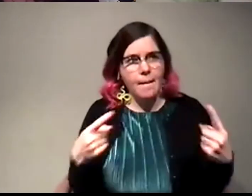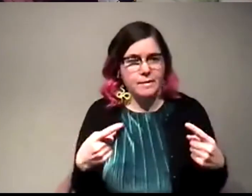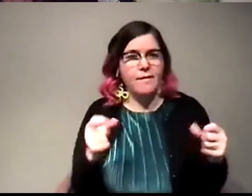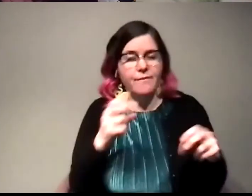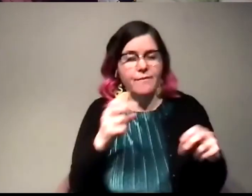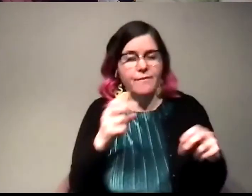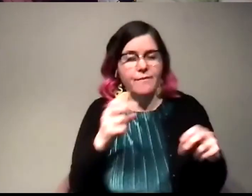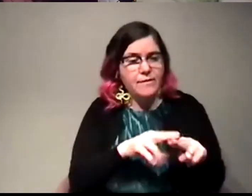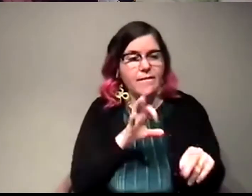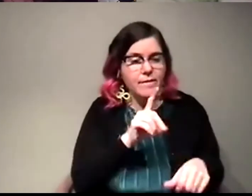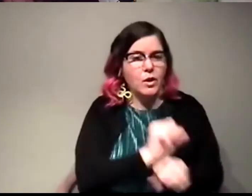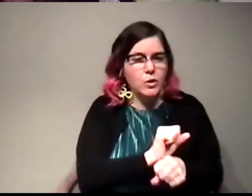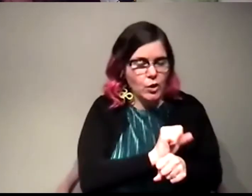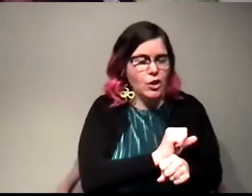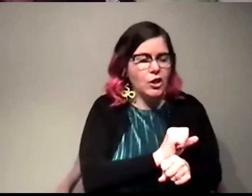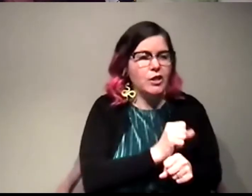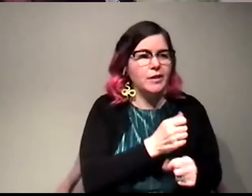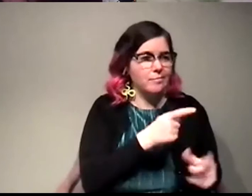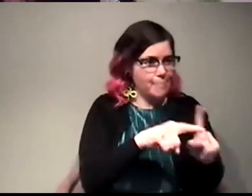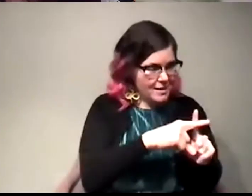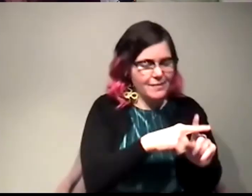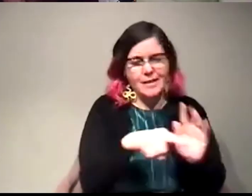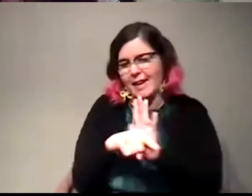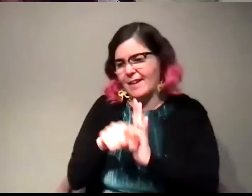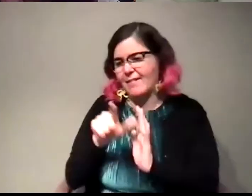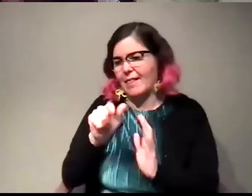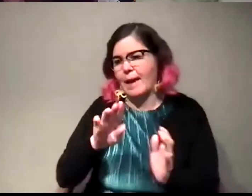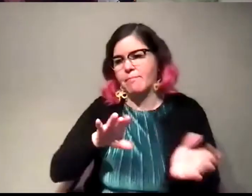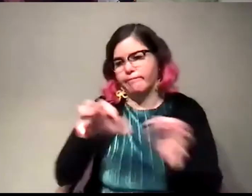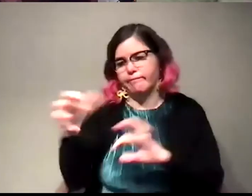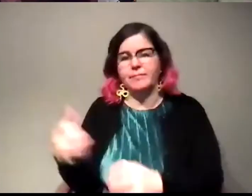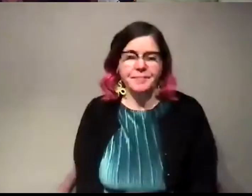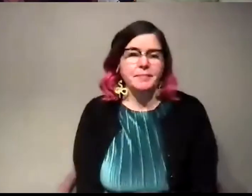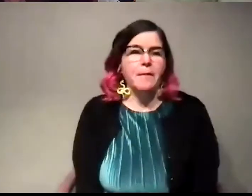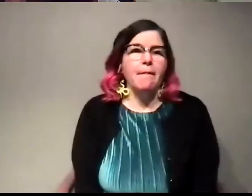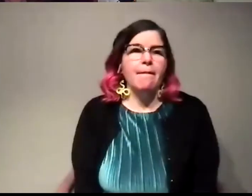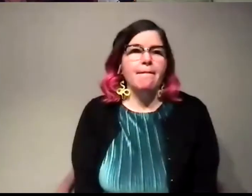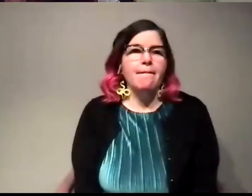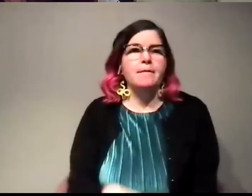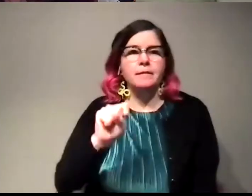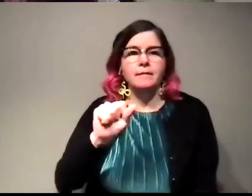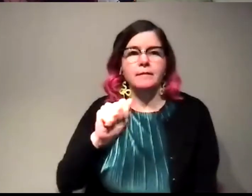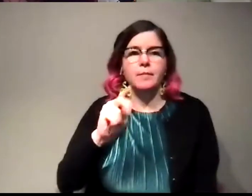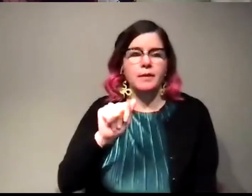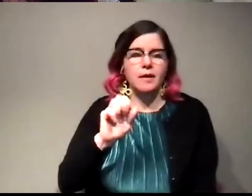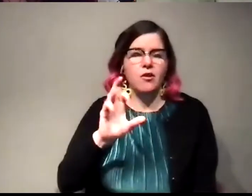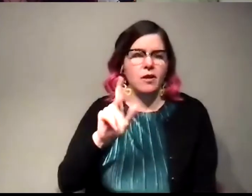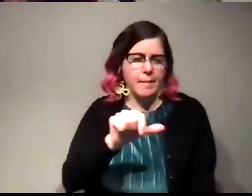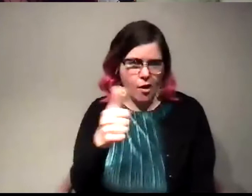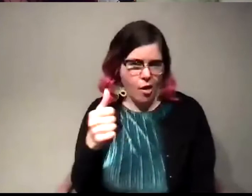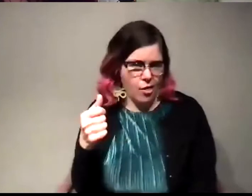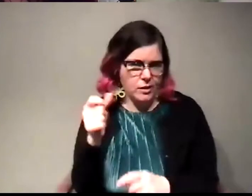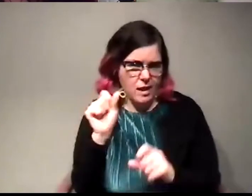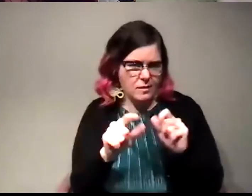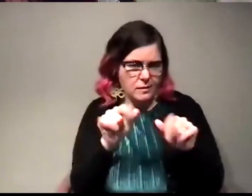have to deal with all the horrible lab mishaps. Yeah, for sure. Both Sabrina and Erica, and perhaps others on this list, are